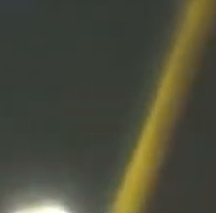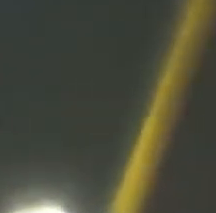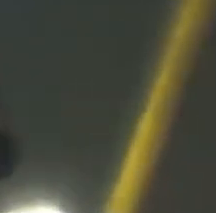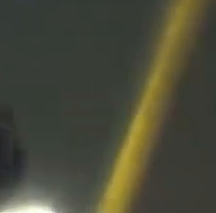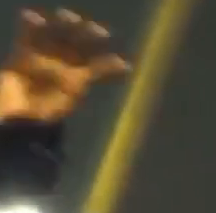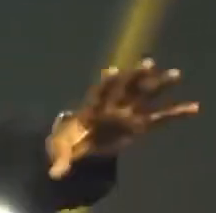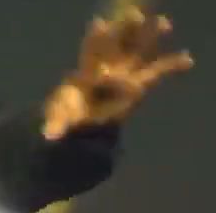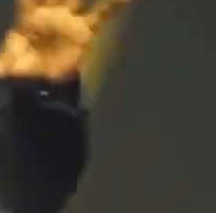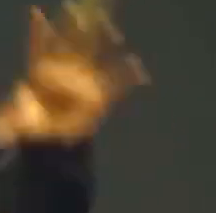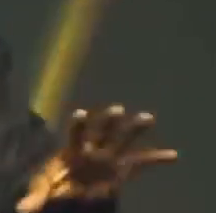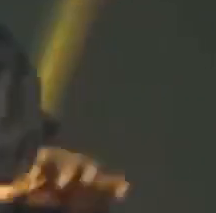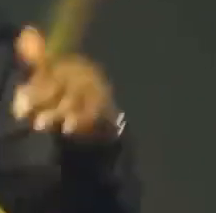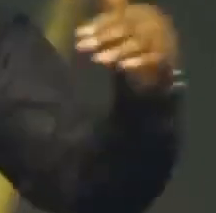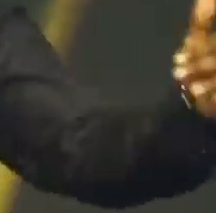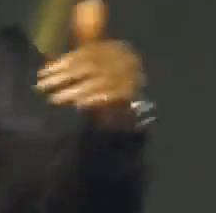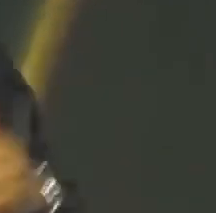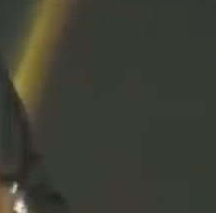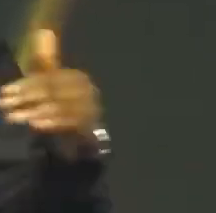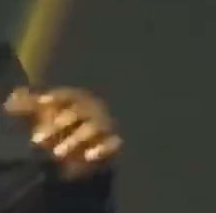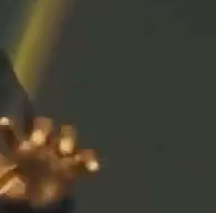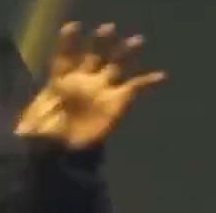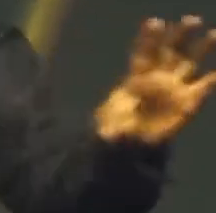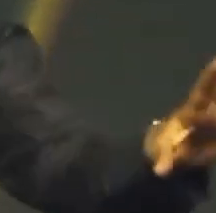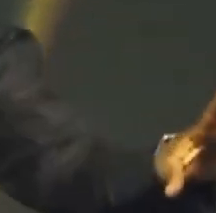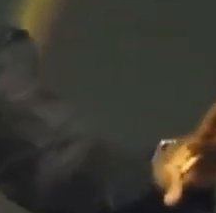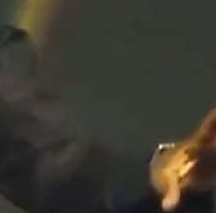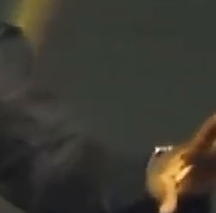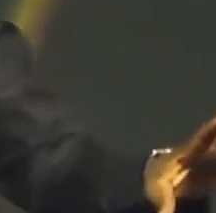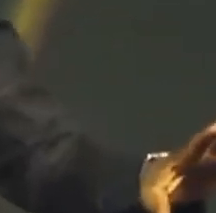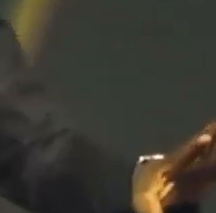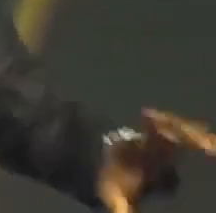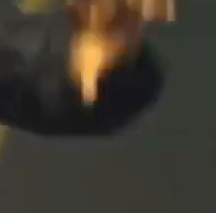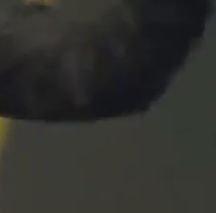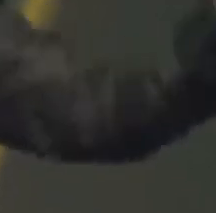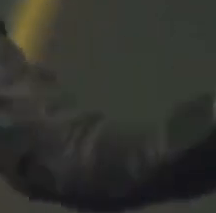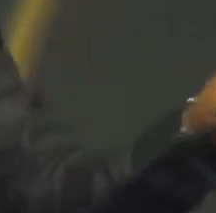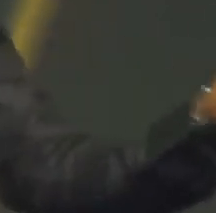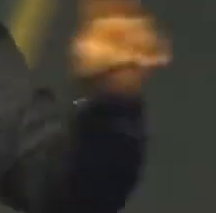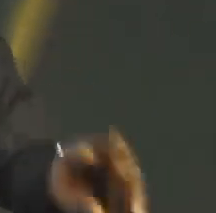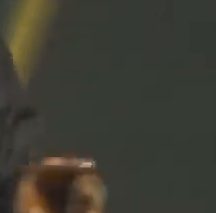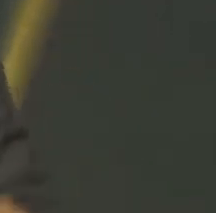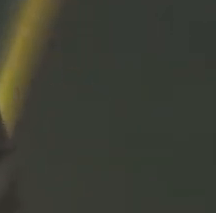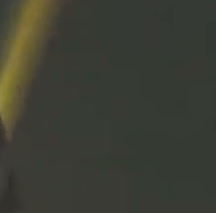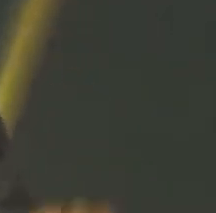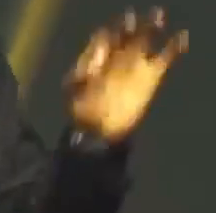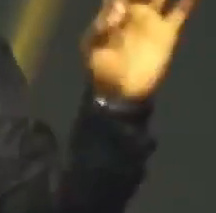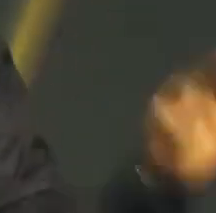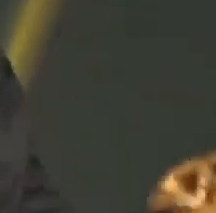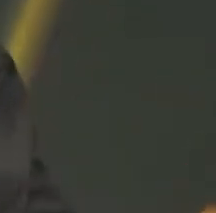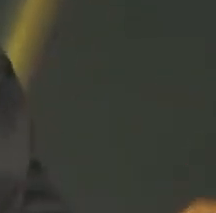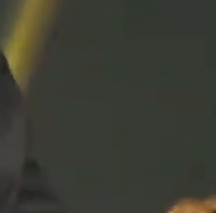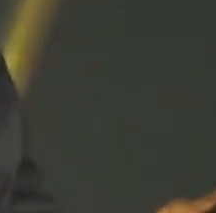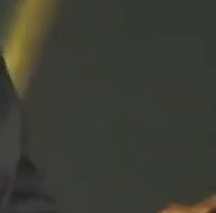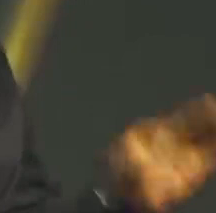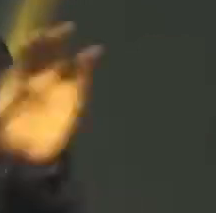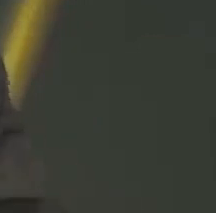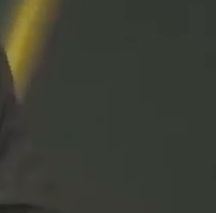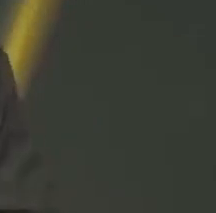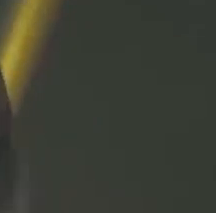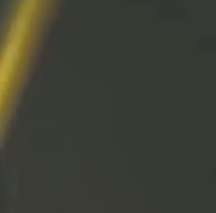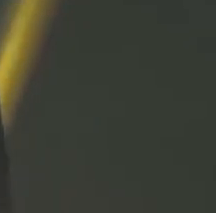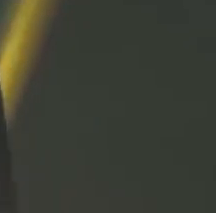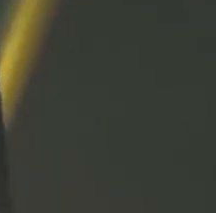The entire scope of the dealings of God with man centers around these two words, his will and